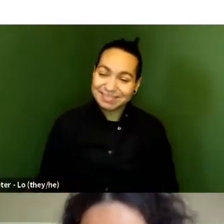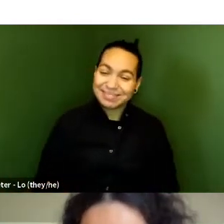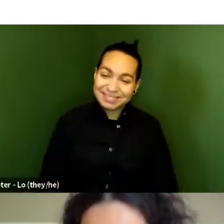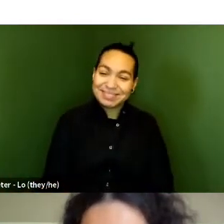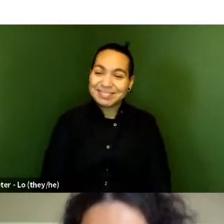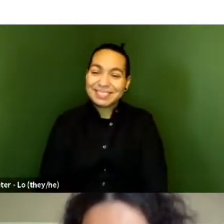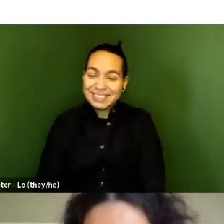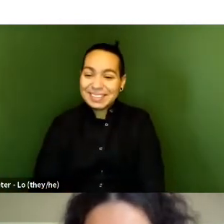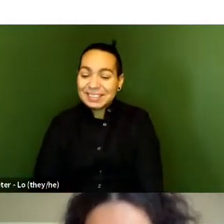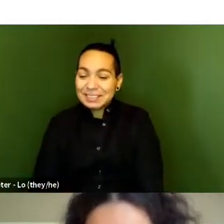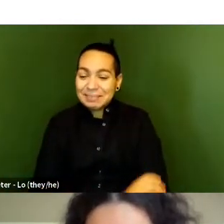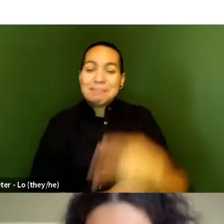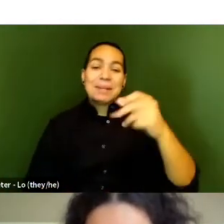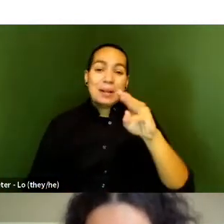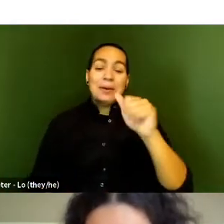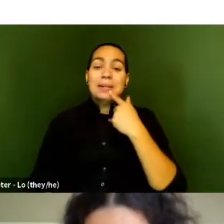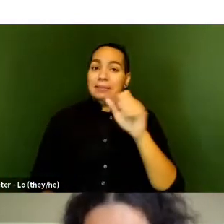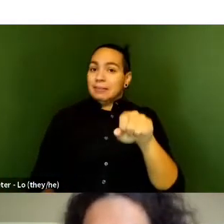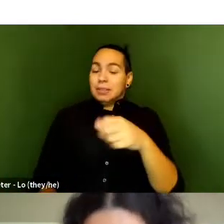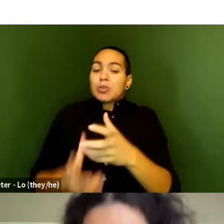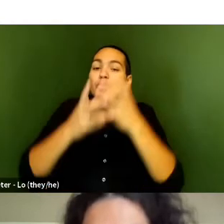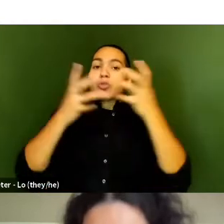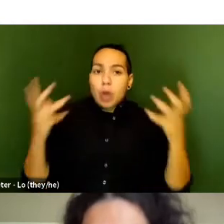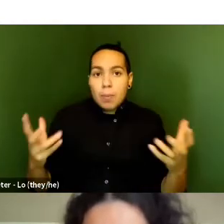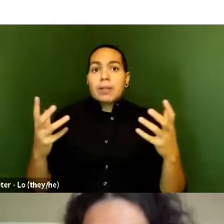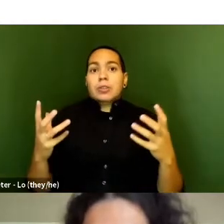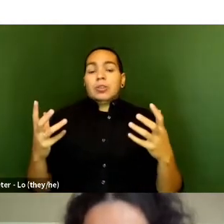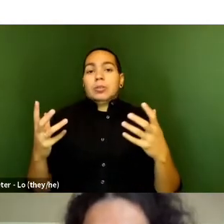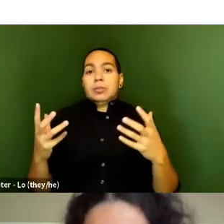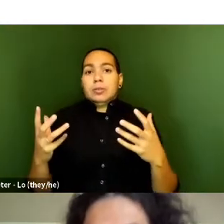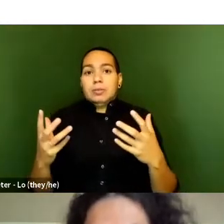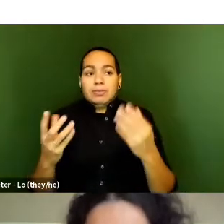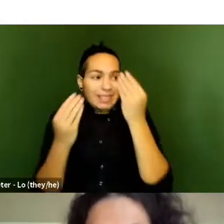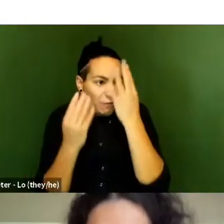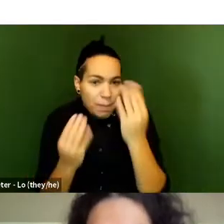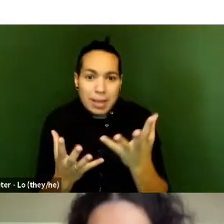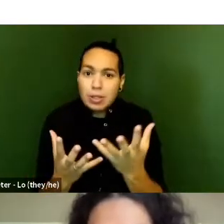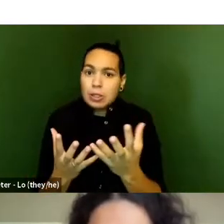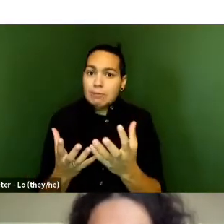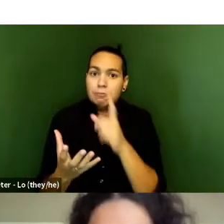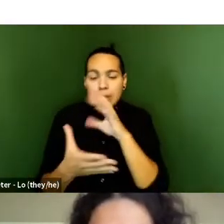Yeah, there's just so much here. There's so much juice. There's so much.